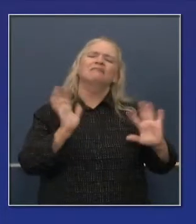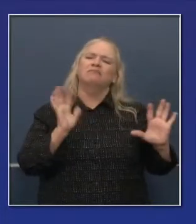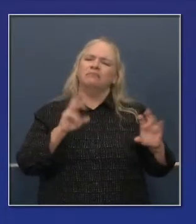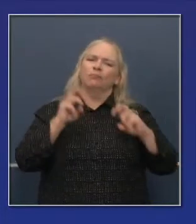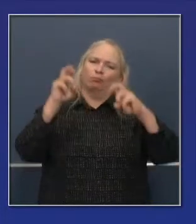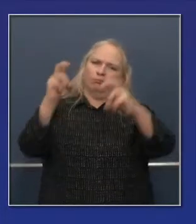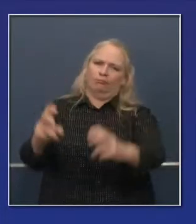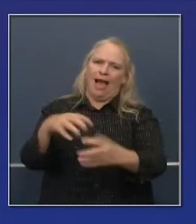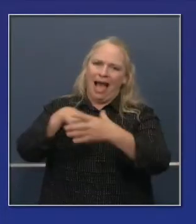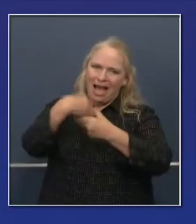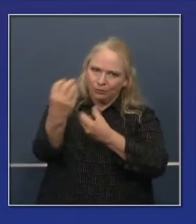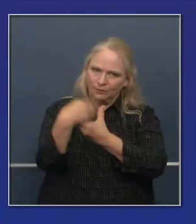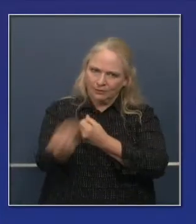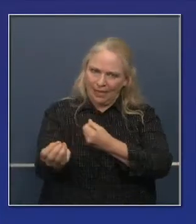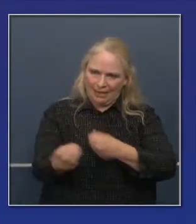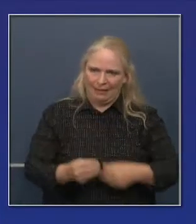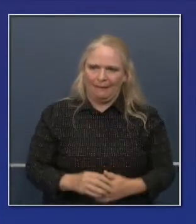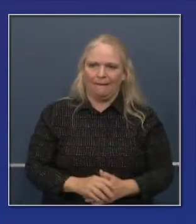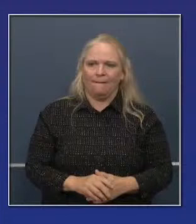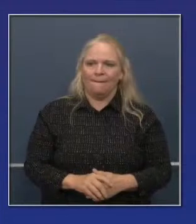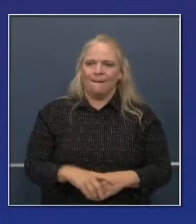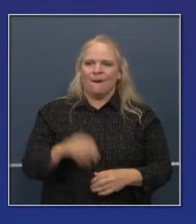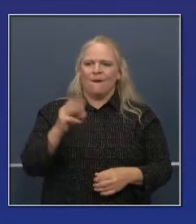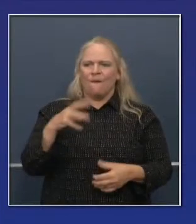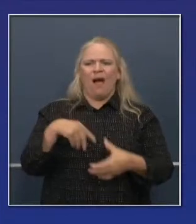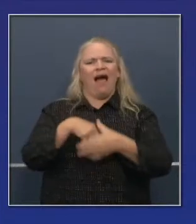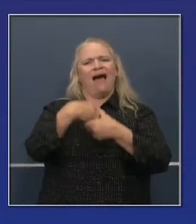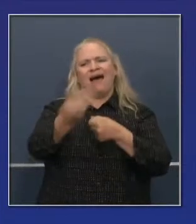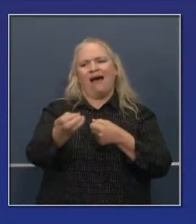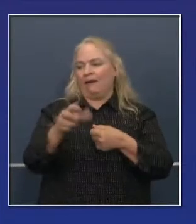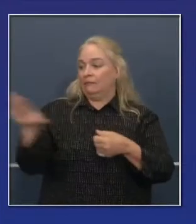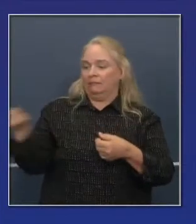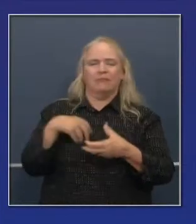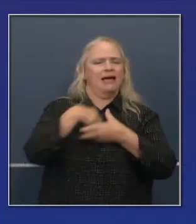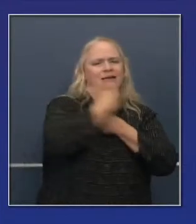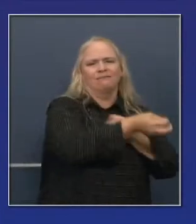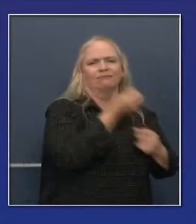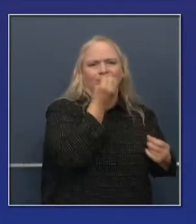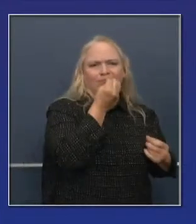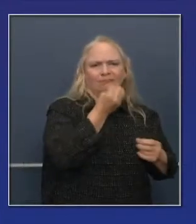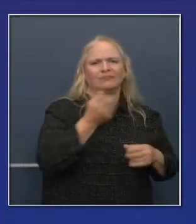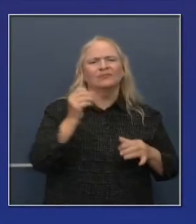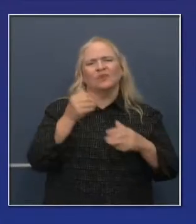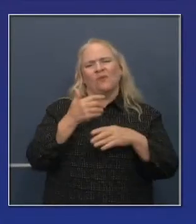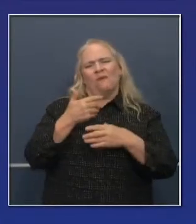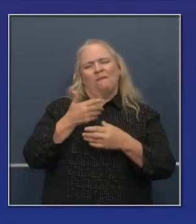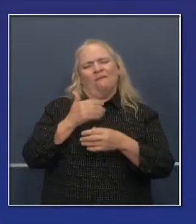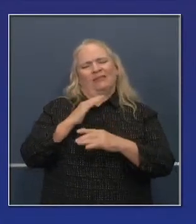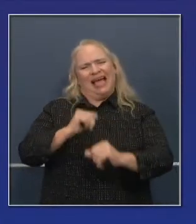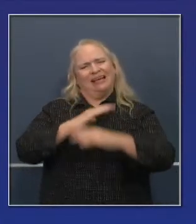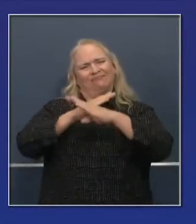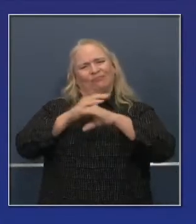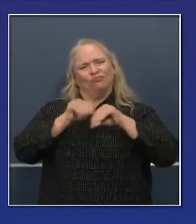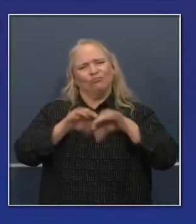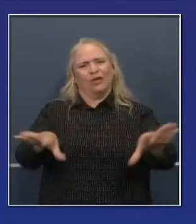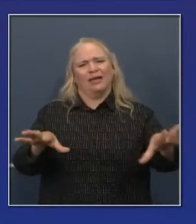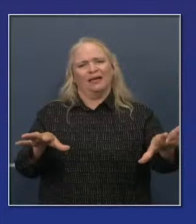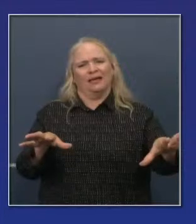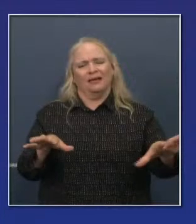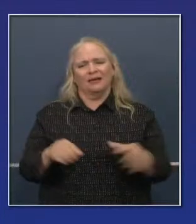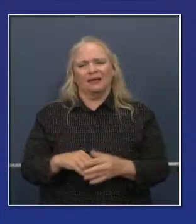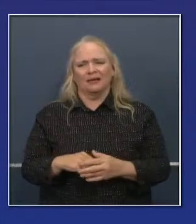The impact of the spread of the virus outside, we believe, is more favorable